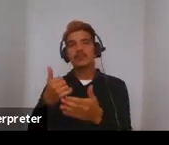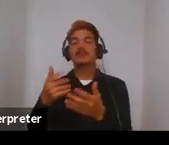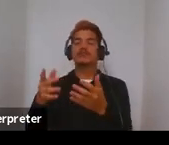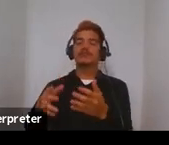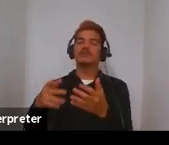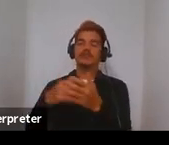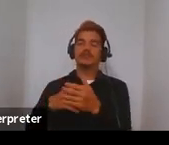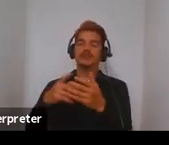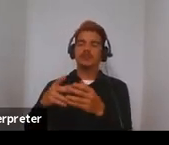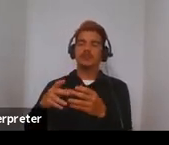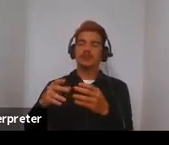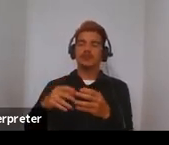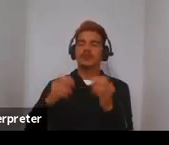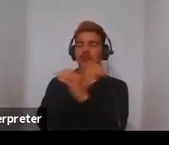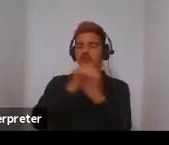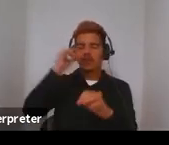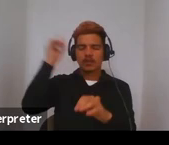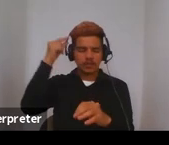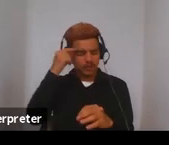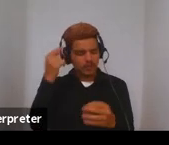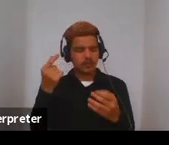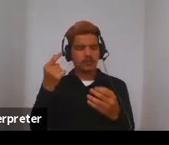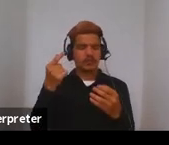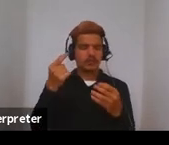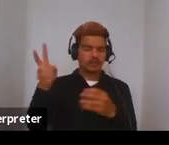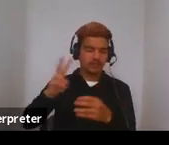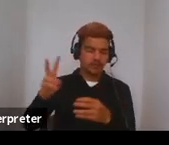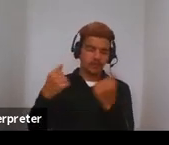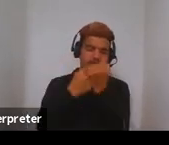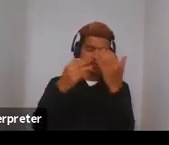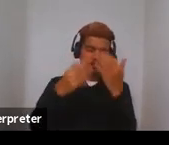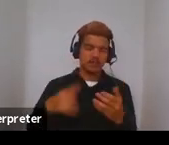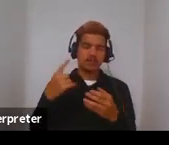the non-governmental victims advocates, or folks that are just